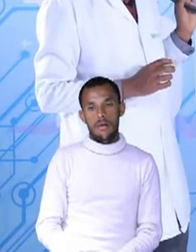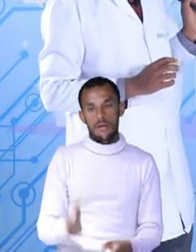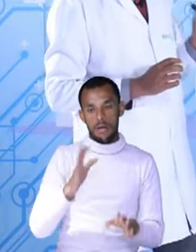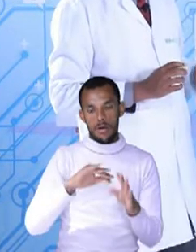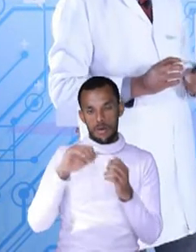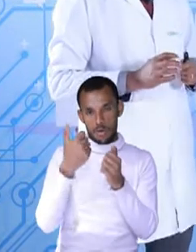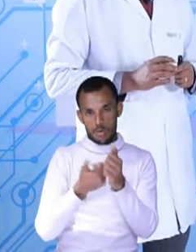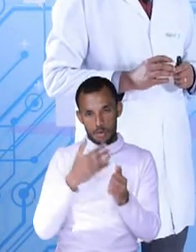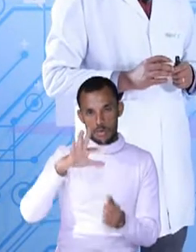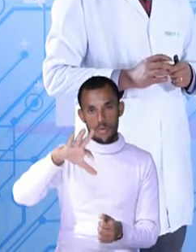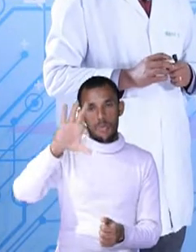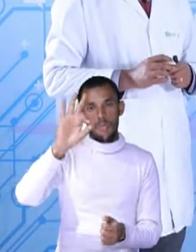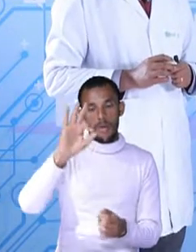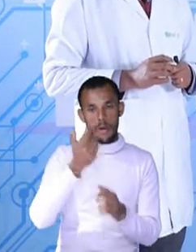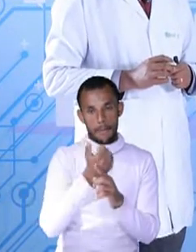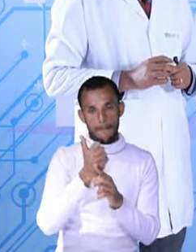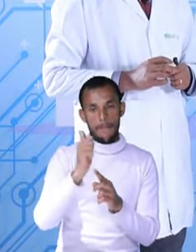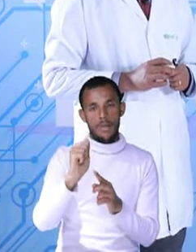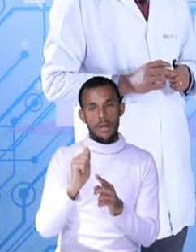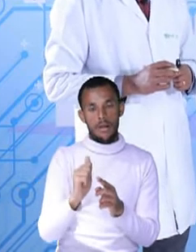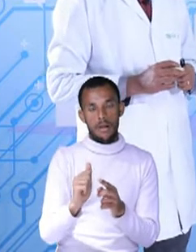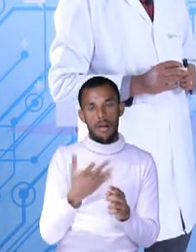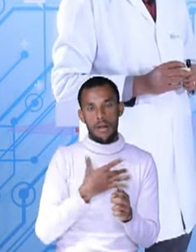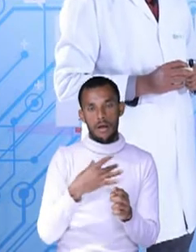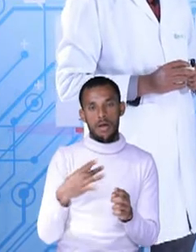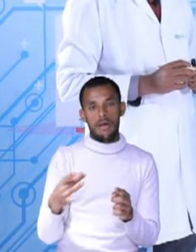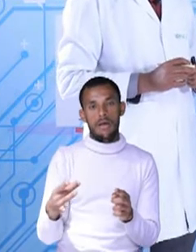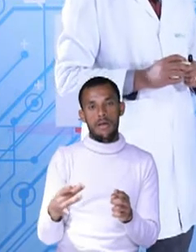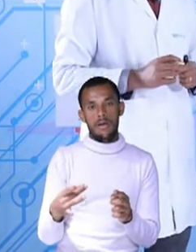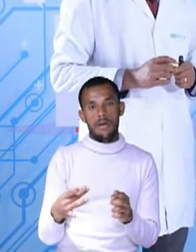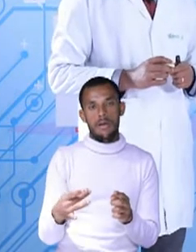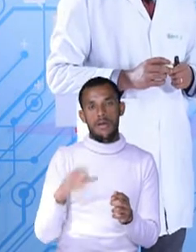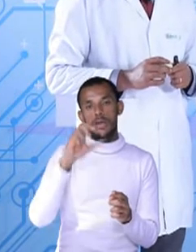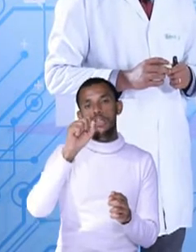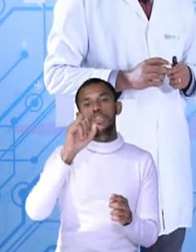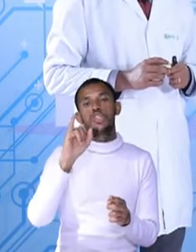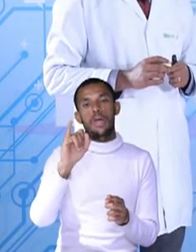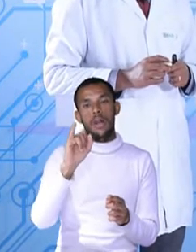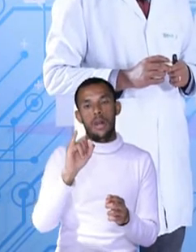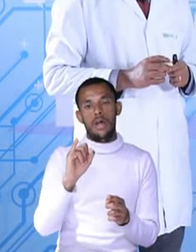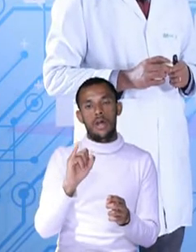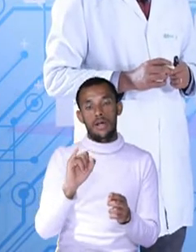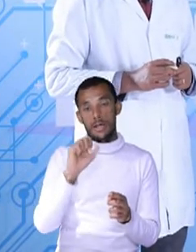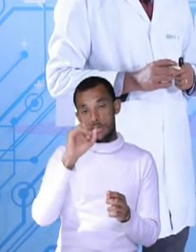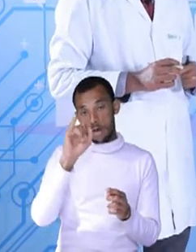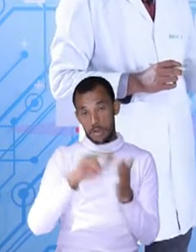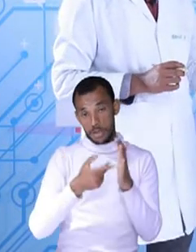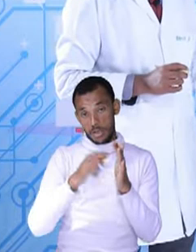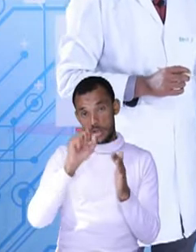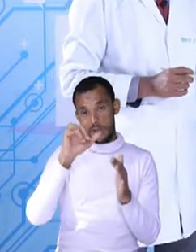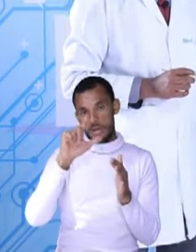In order to obtain metals like silicon, the symbol Si,